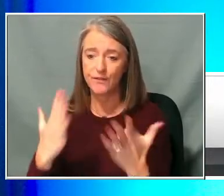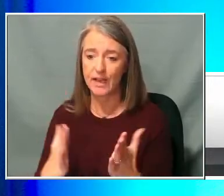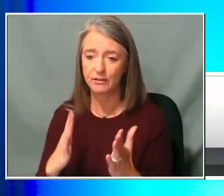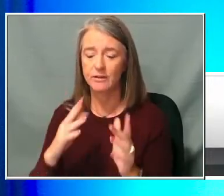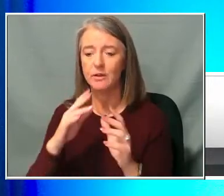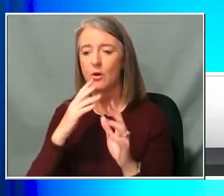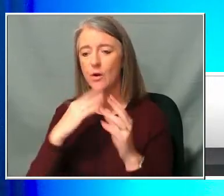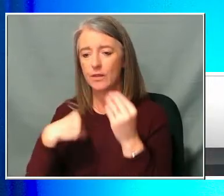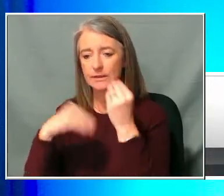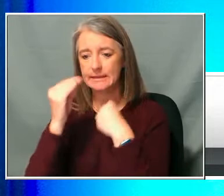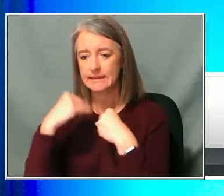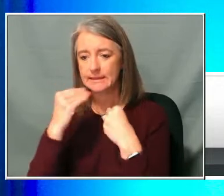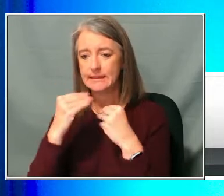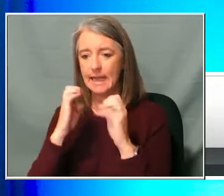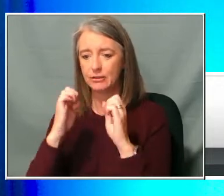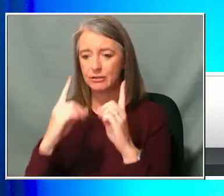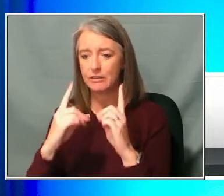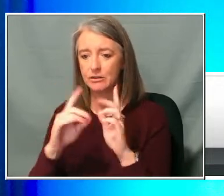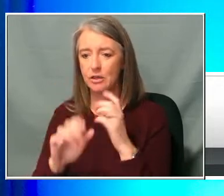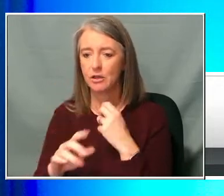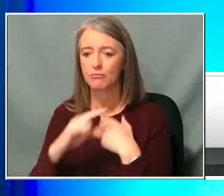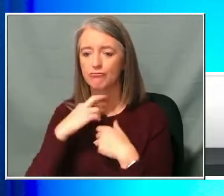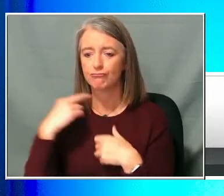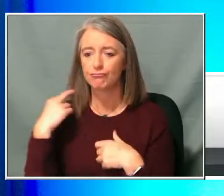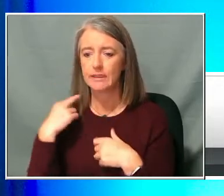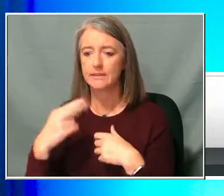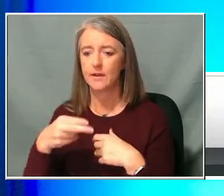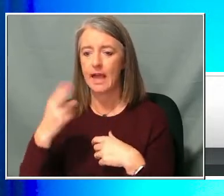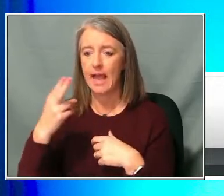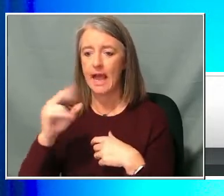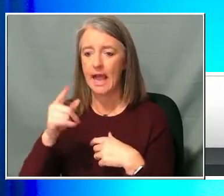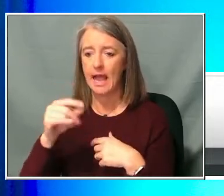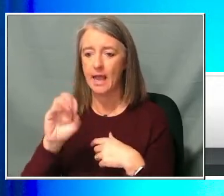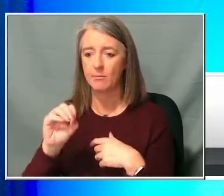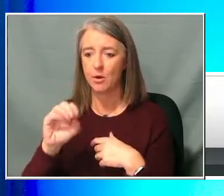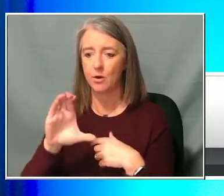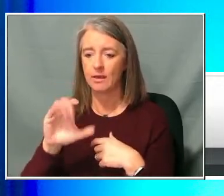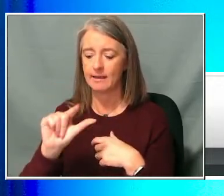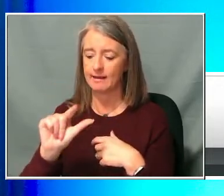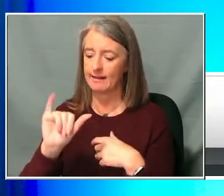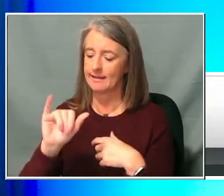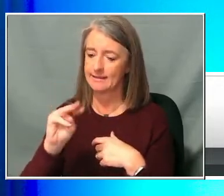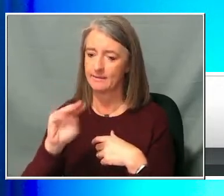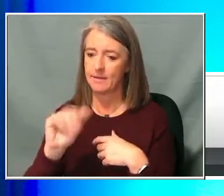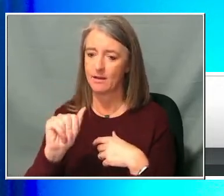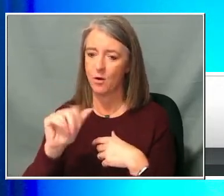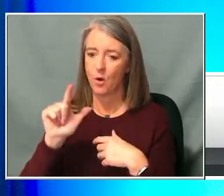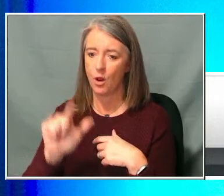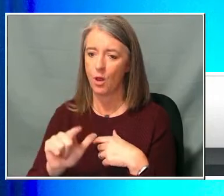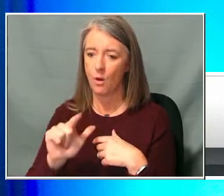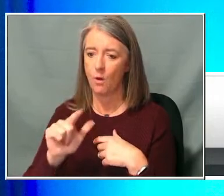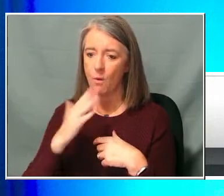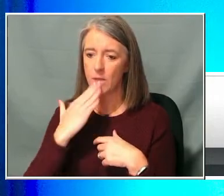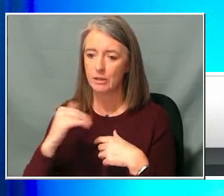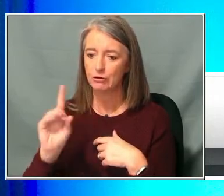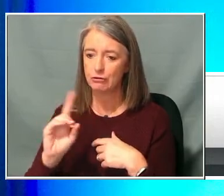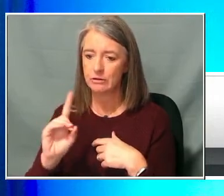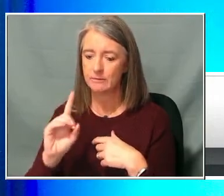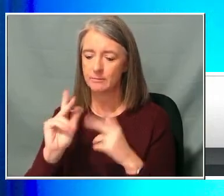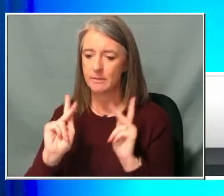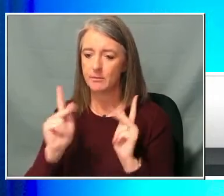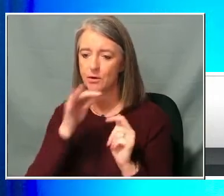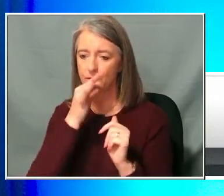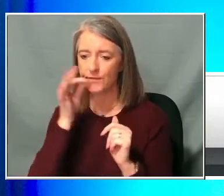because there is a risk for hypoglycemia or low blood sugar in case of people that fast for a very long time and they haven't